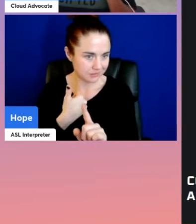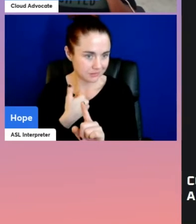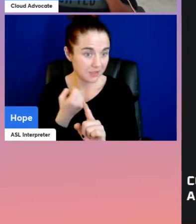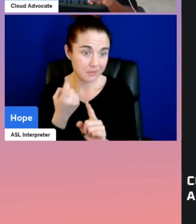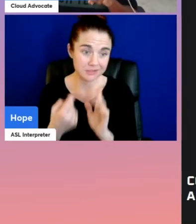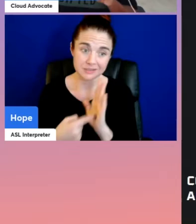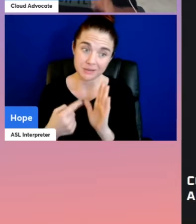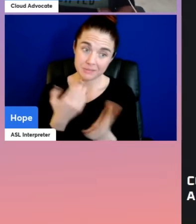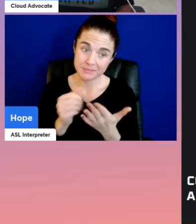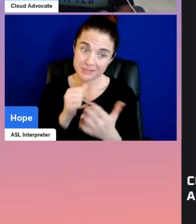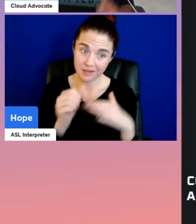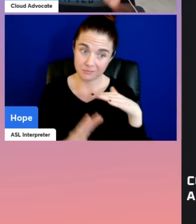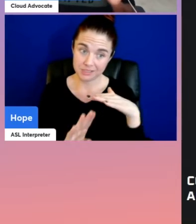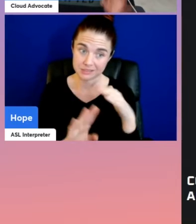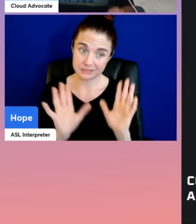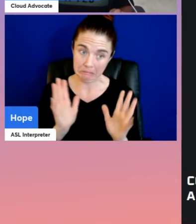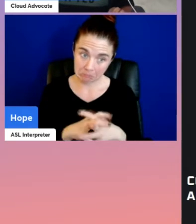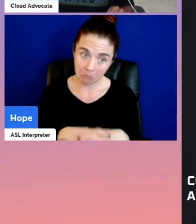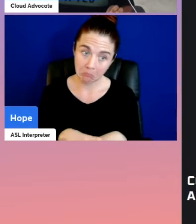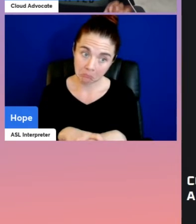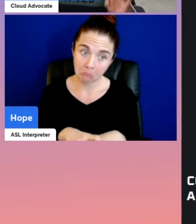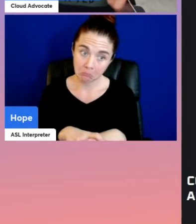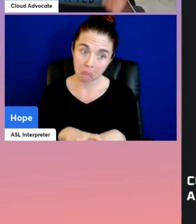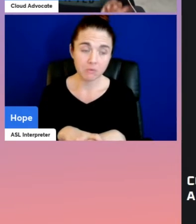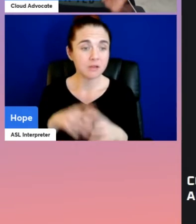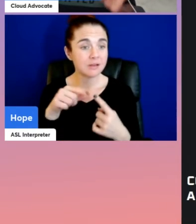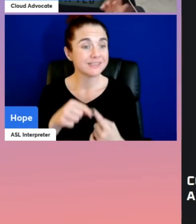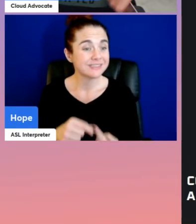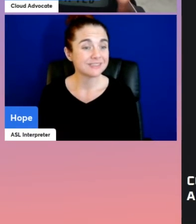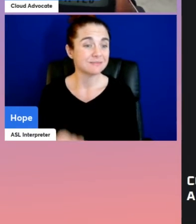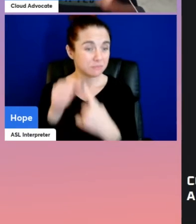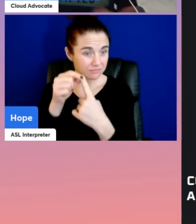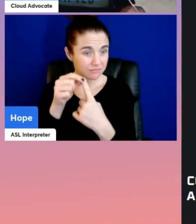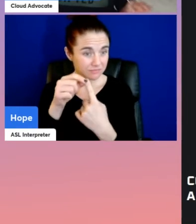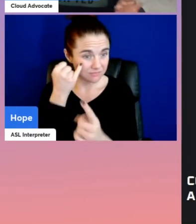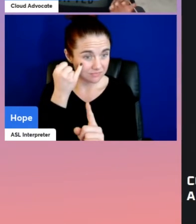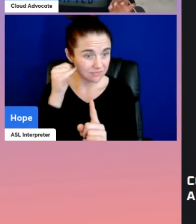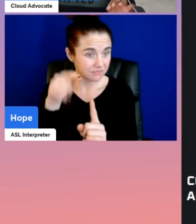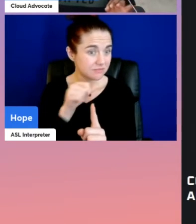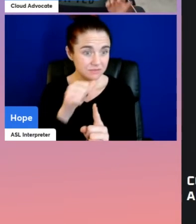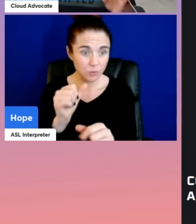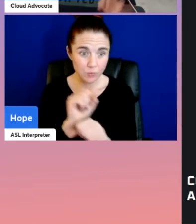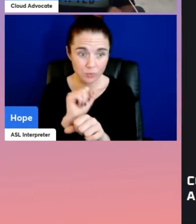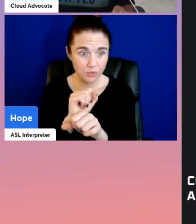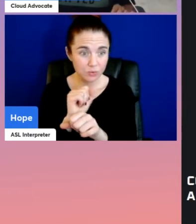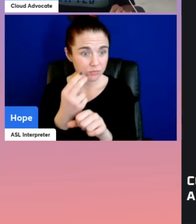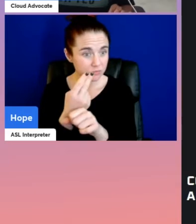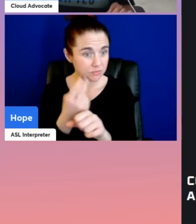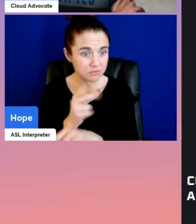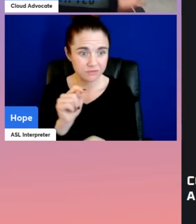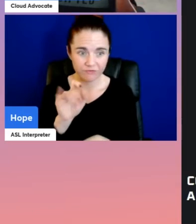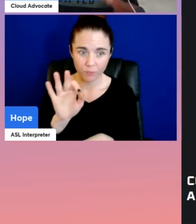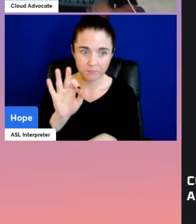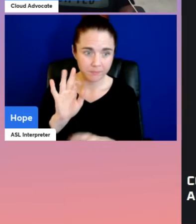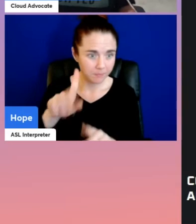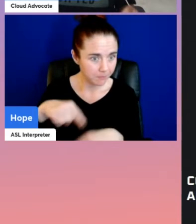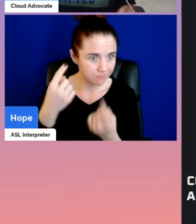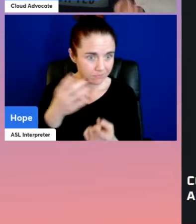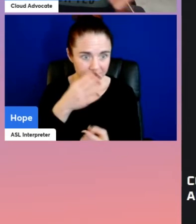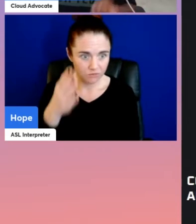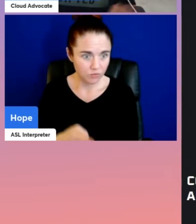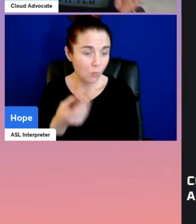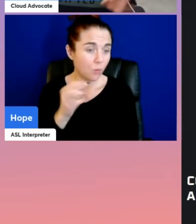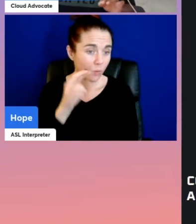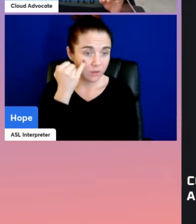not be that basic, especially if you have not worked with Terraform before, or if you're not comfortable